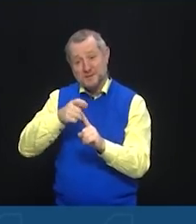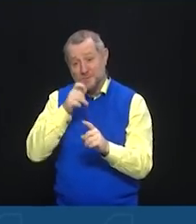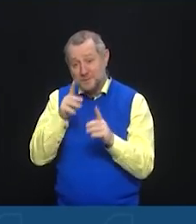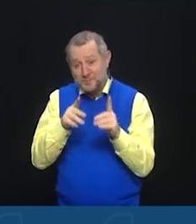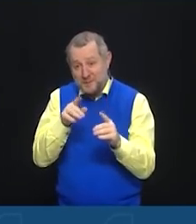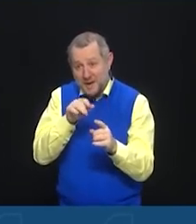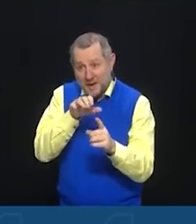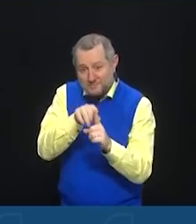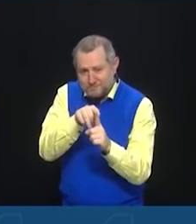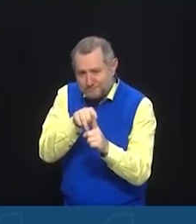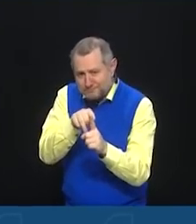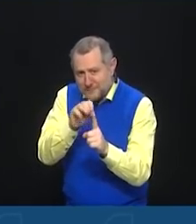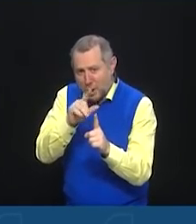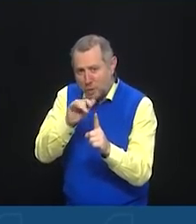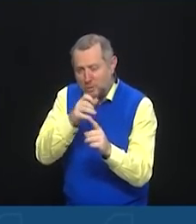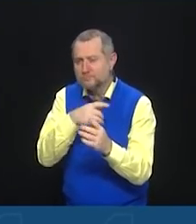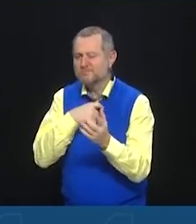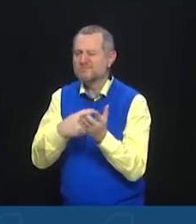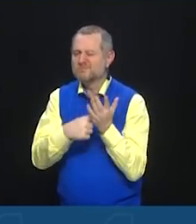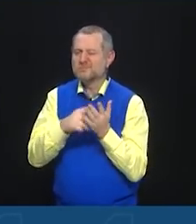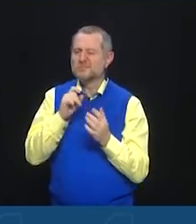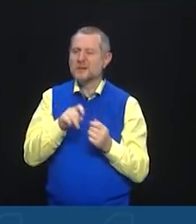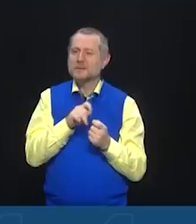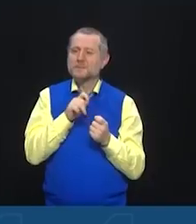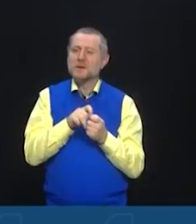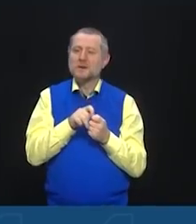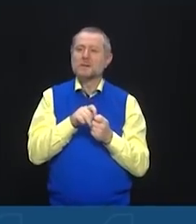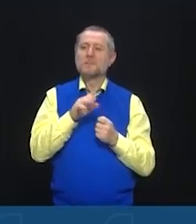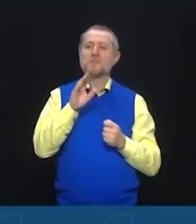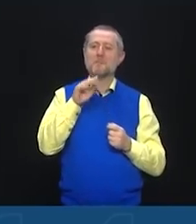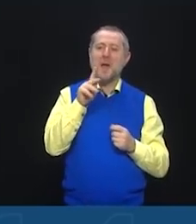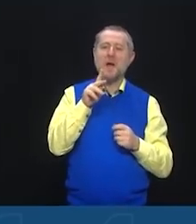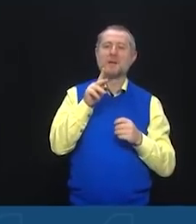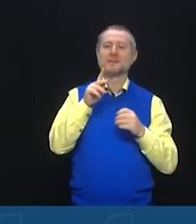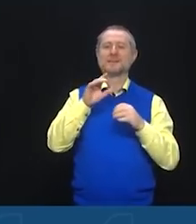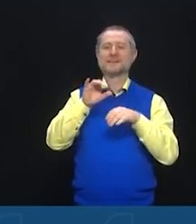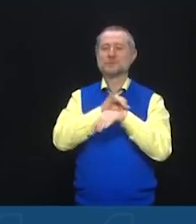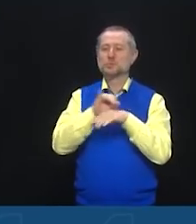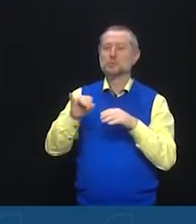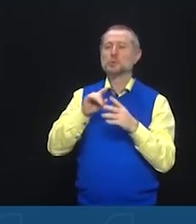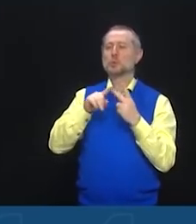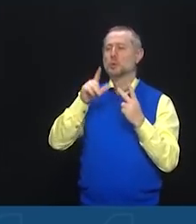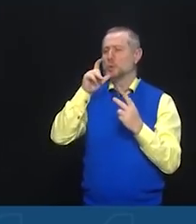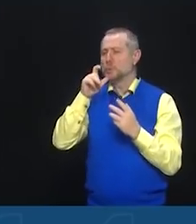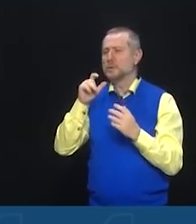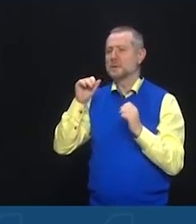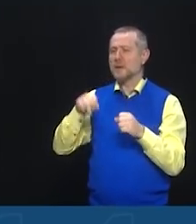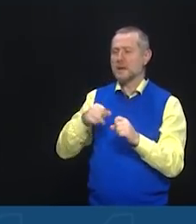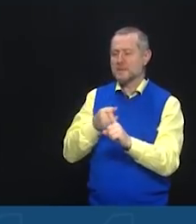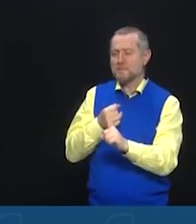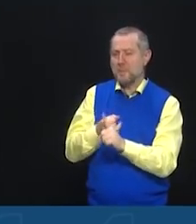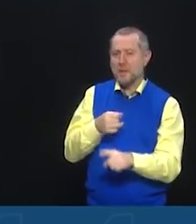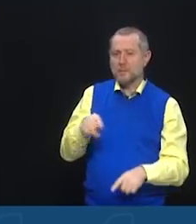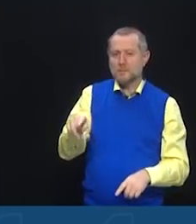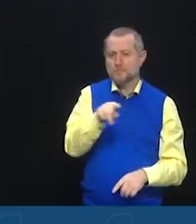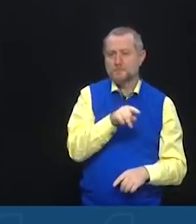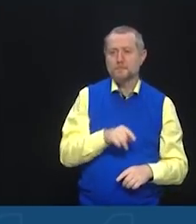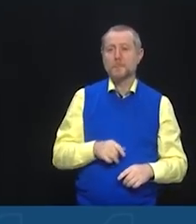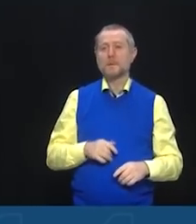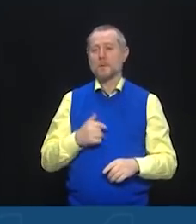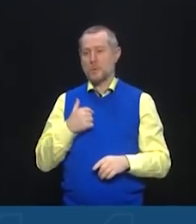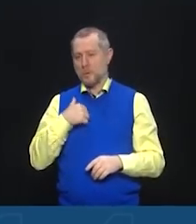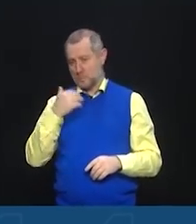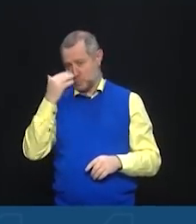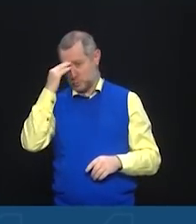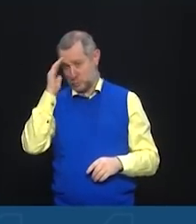conversation with our leaders of our banking community and other places we can have an impact. Again, I'm not going to squander the fact that the state